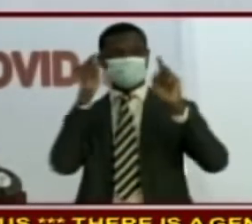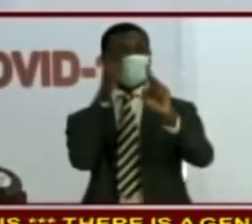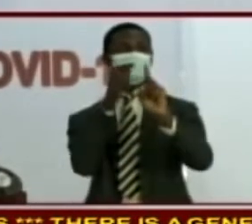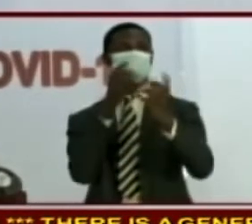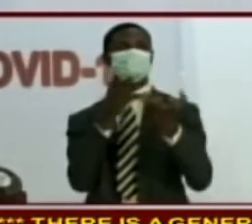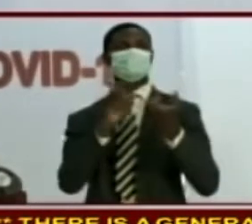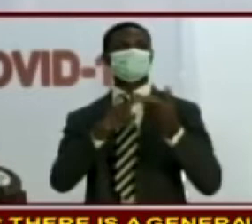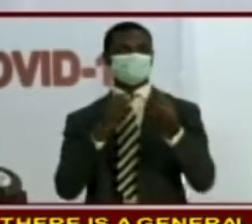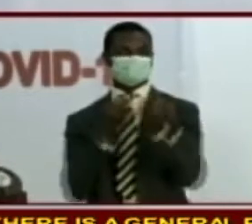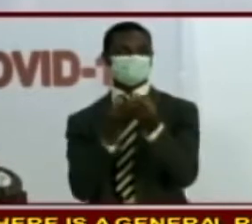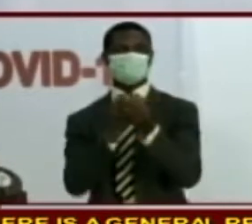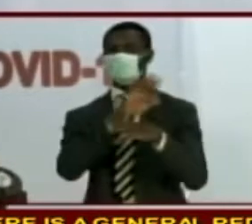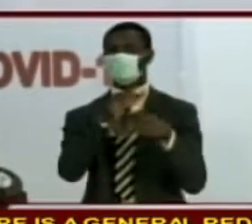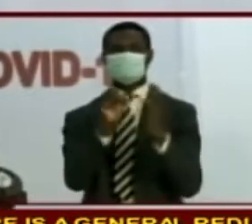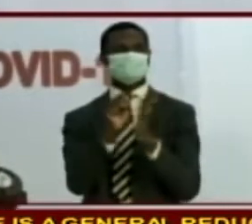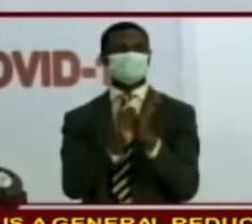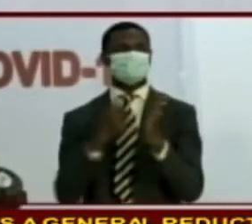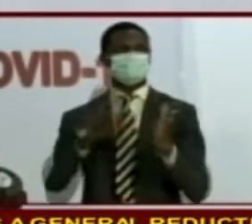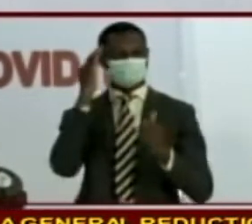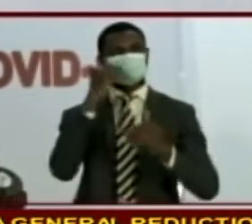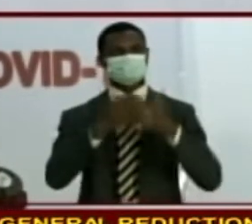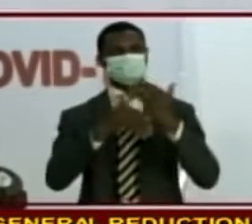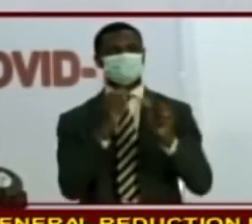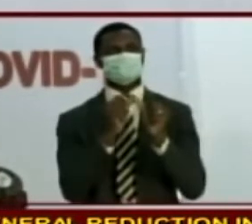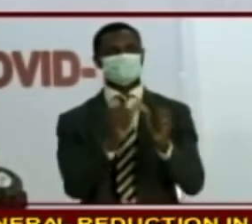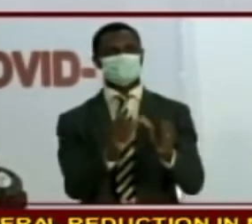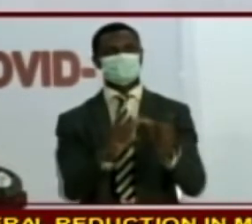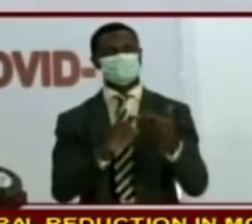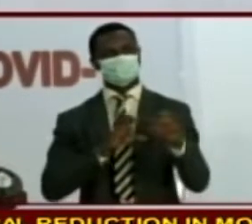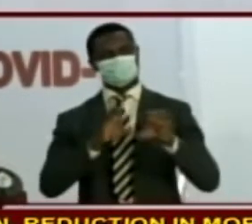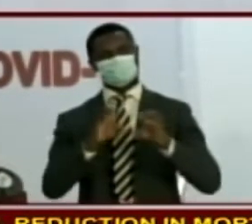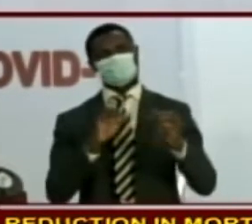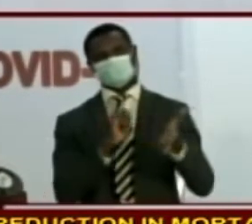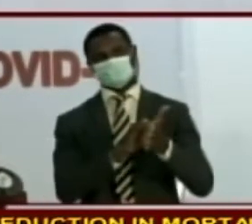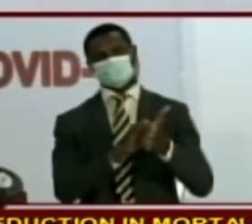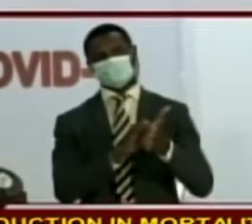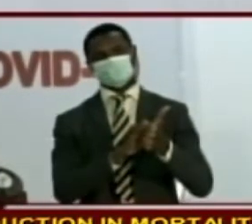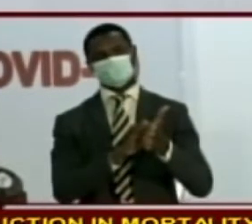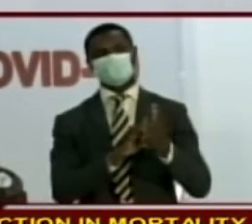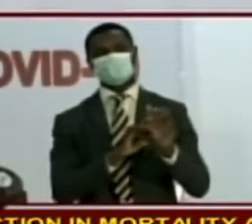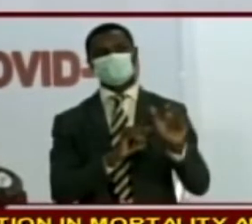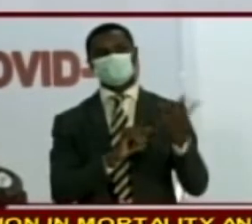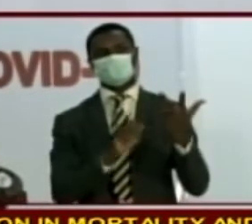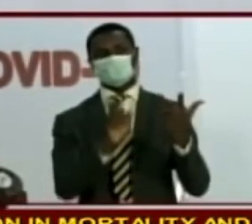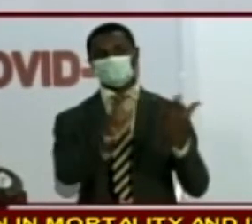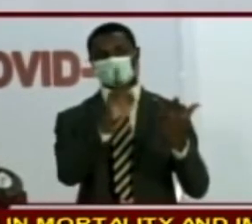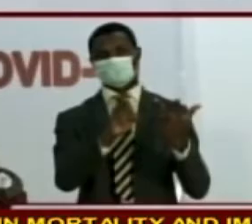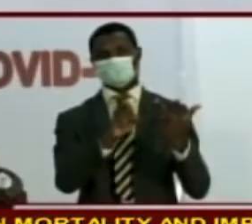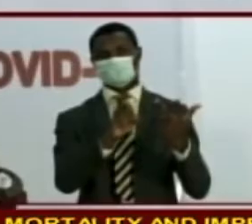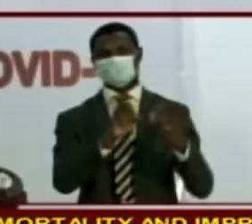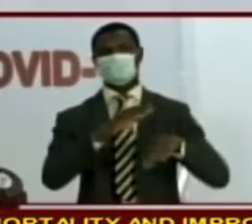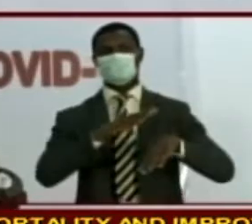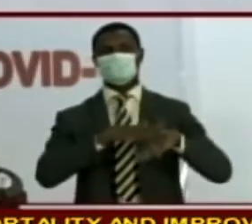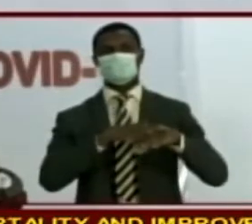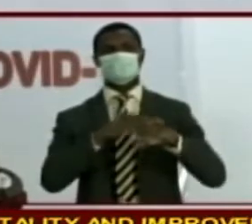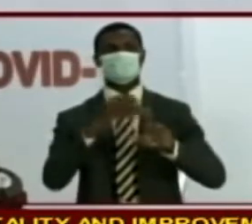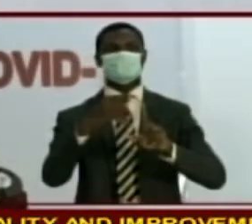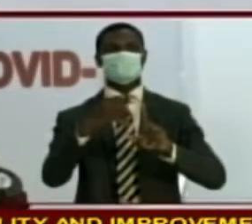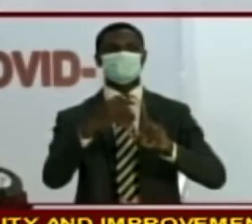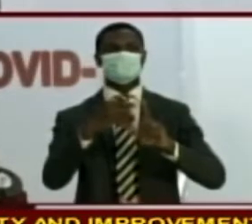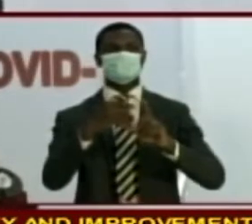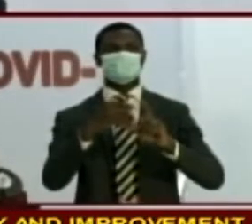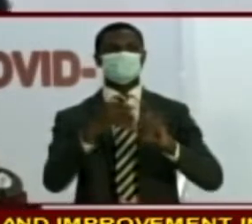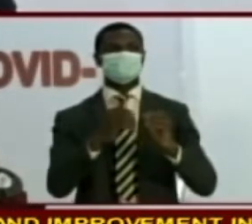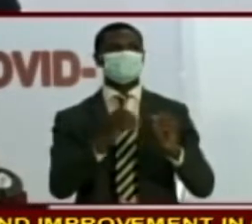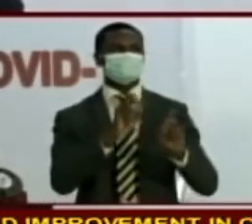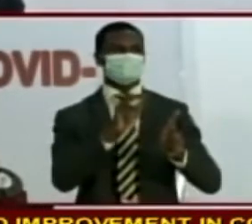and we'll continue to do so. The third was on the positive in returnees. Yes, we've